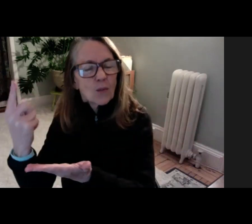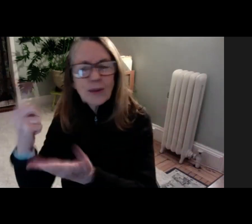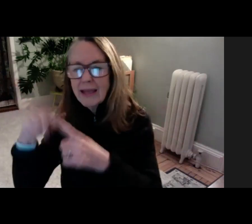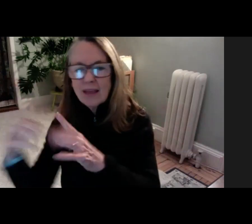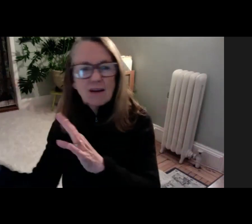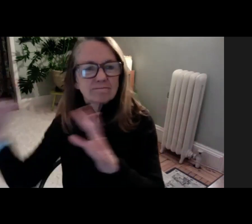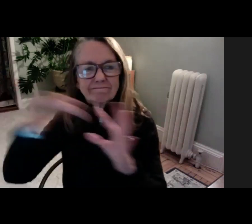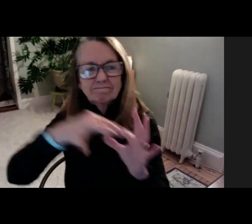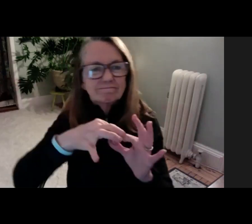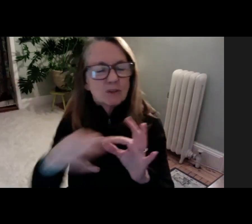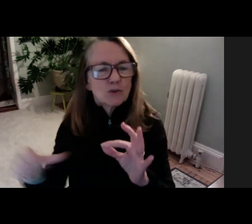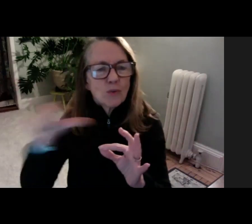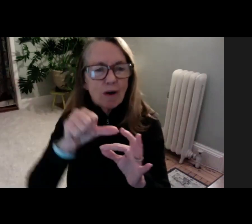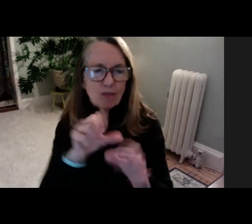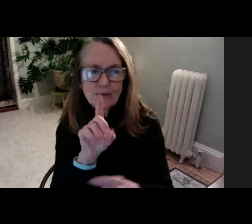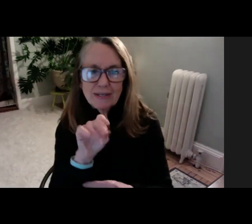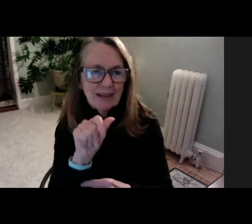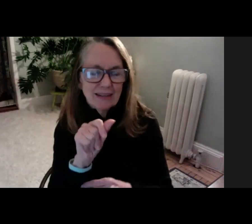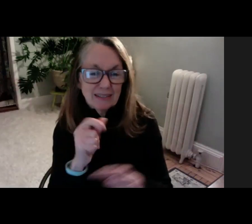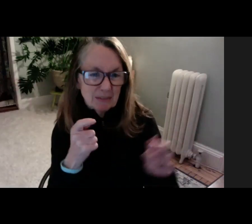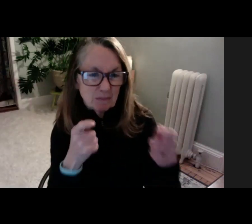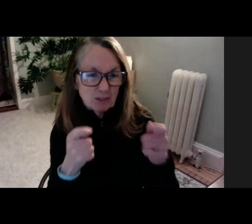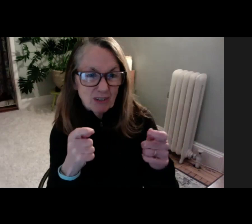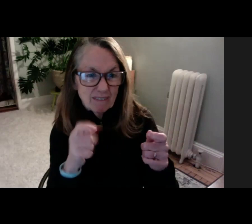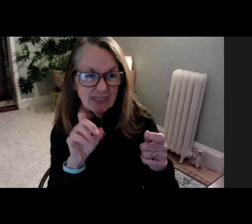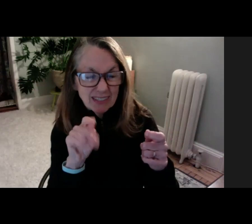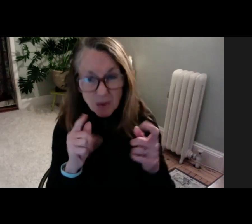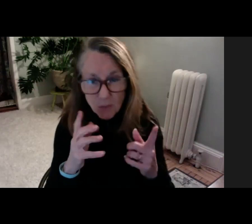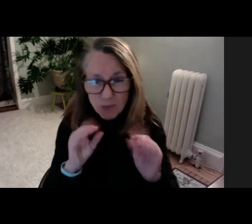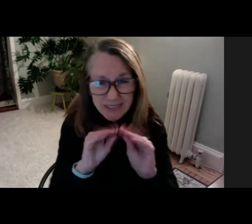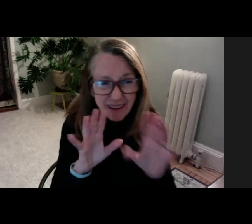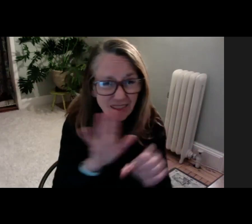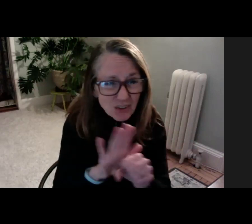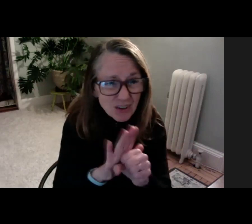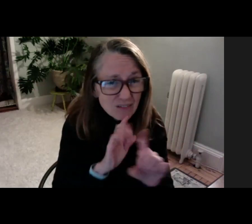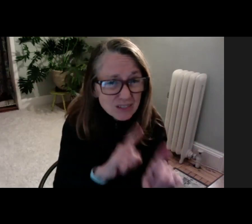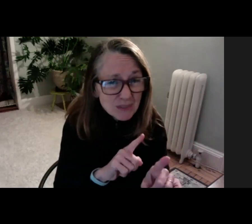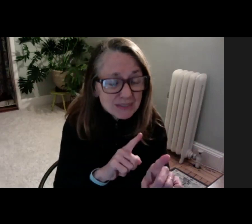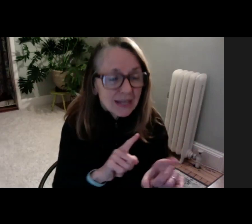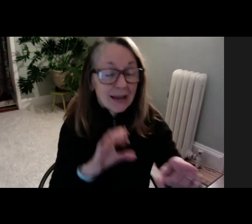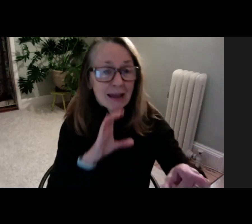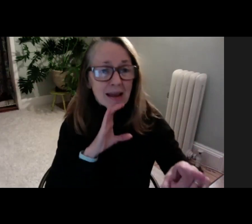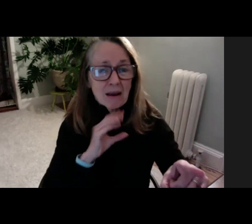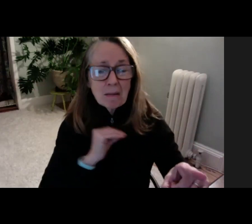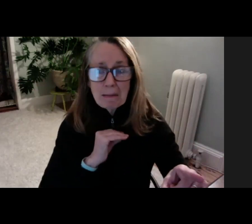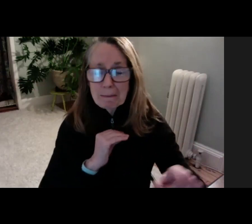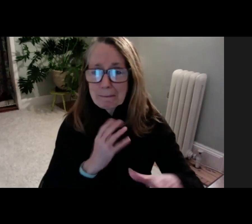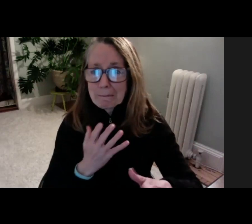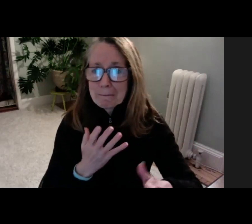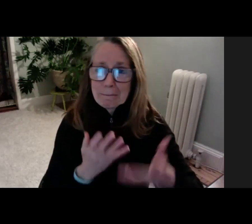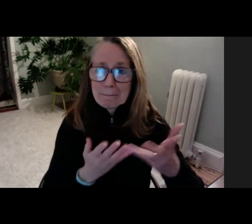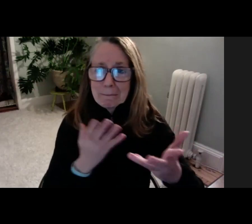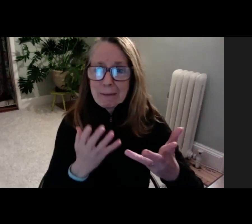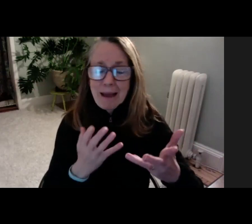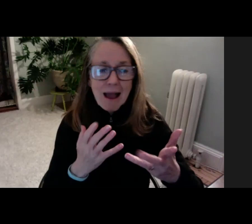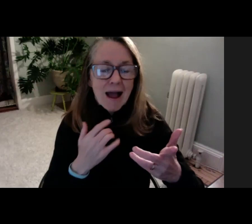data. Was that a clear enough response for you? Yes, although I feel like I'm learning yet